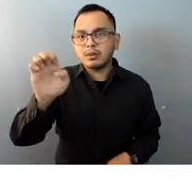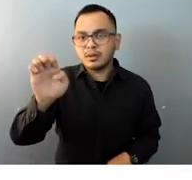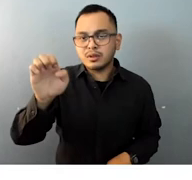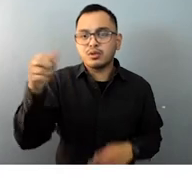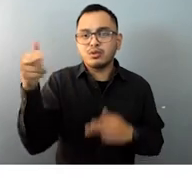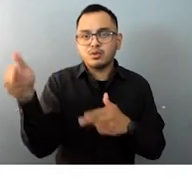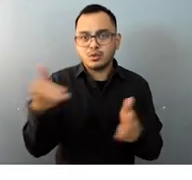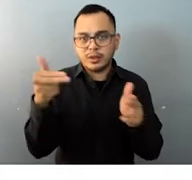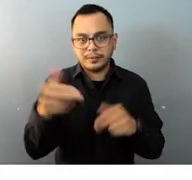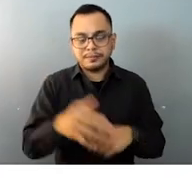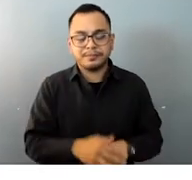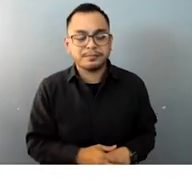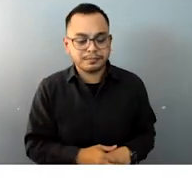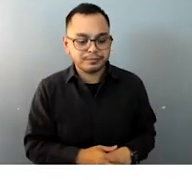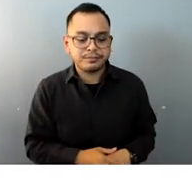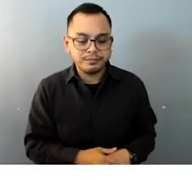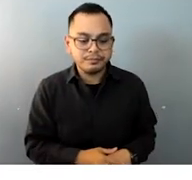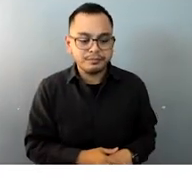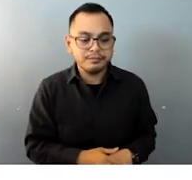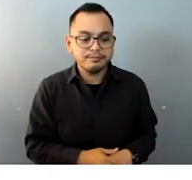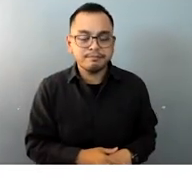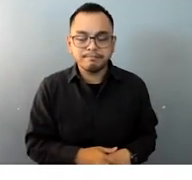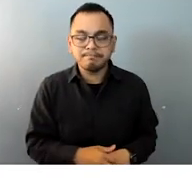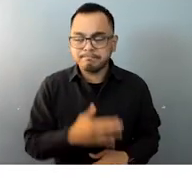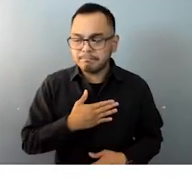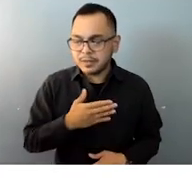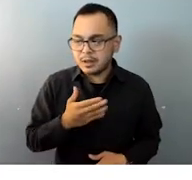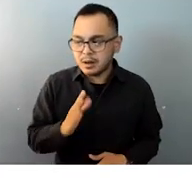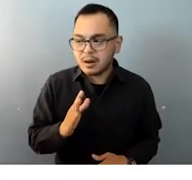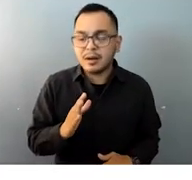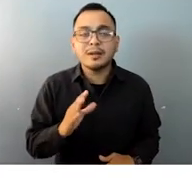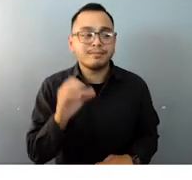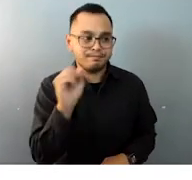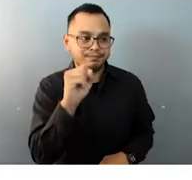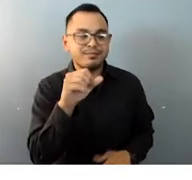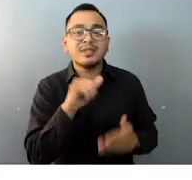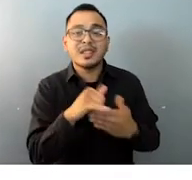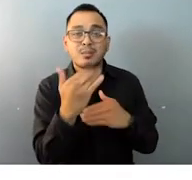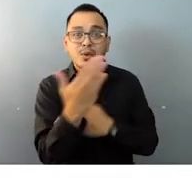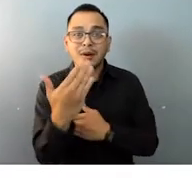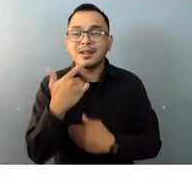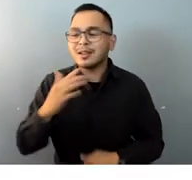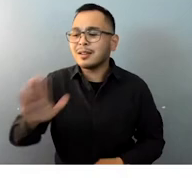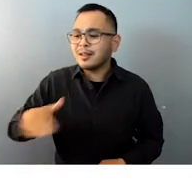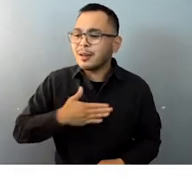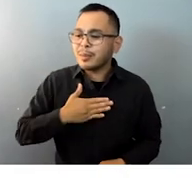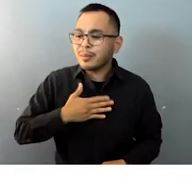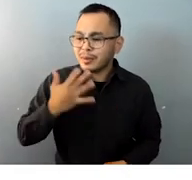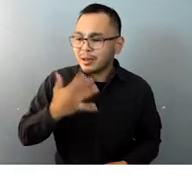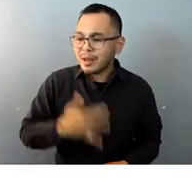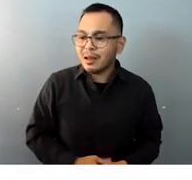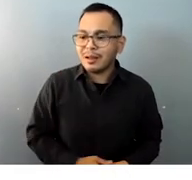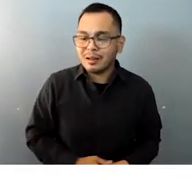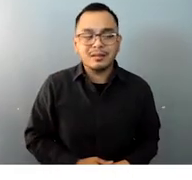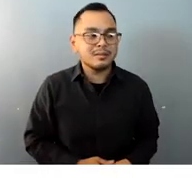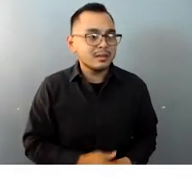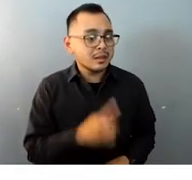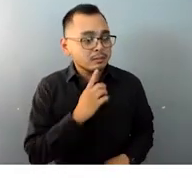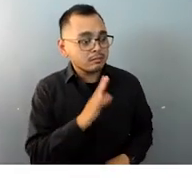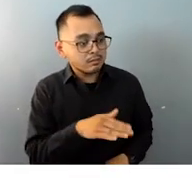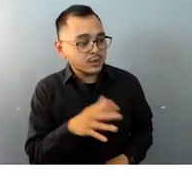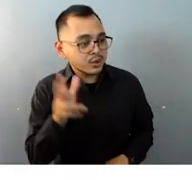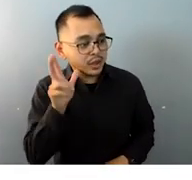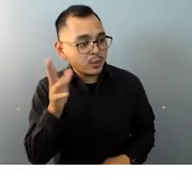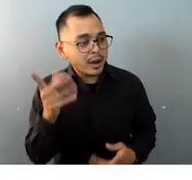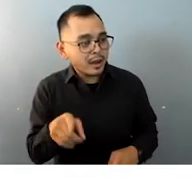shooting. Oh God. And yes. So that morning, I was in the kitchen, and I said, oh, happy birthday,